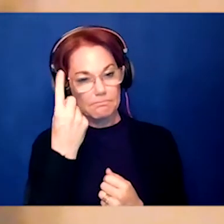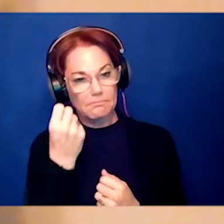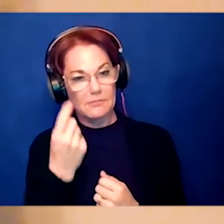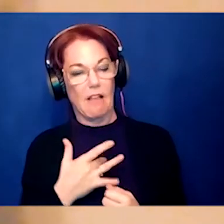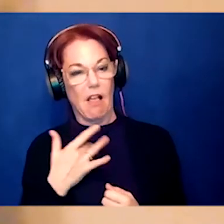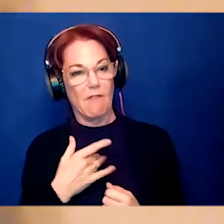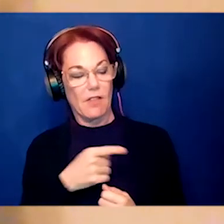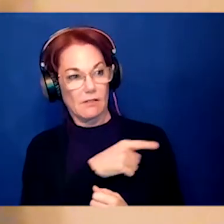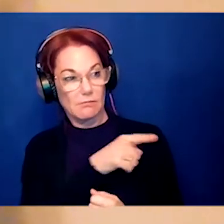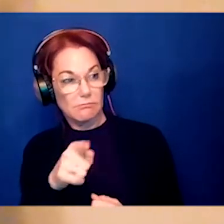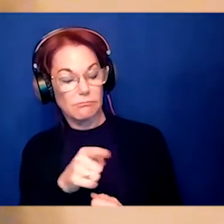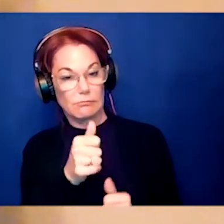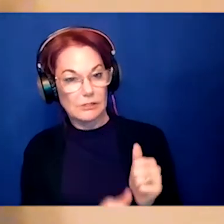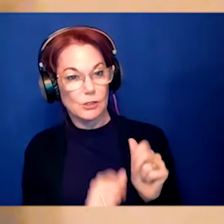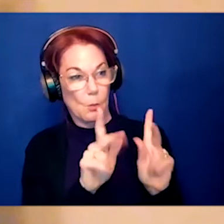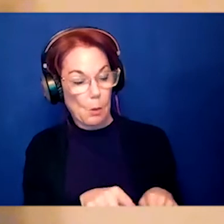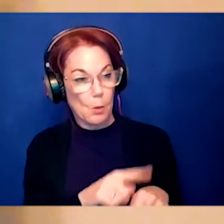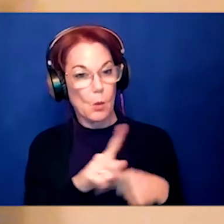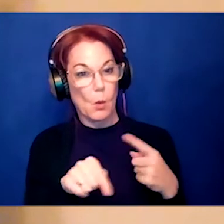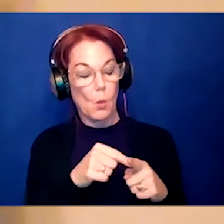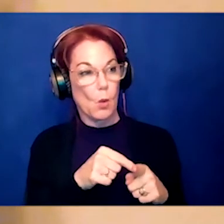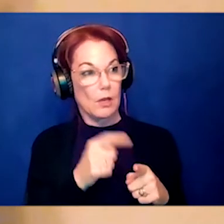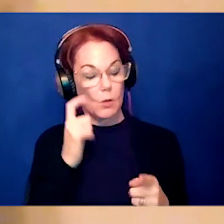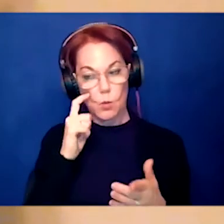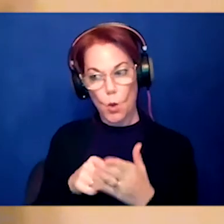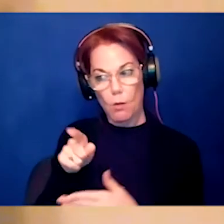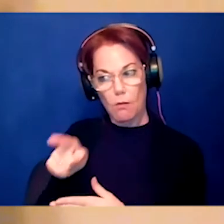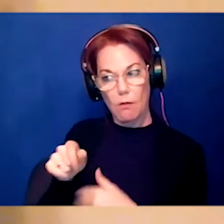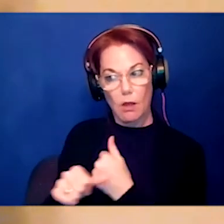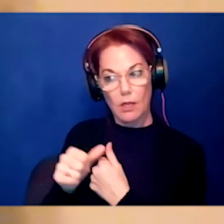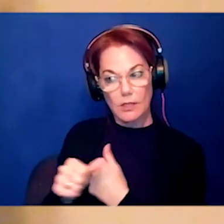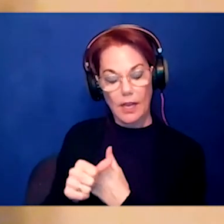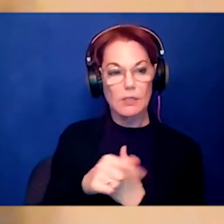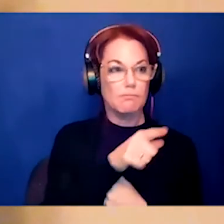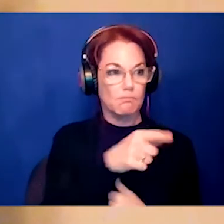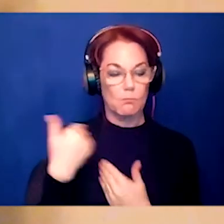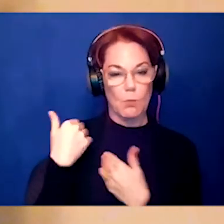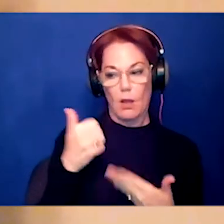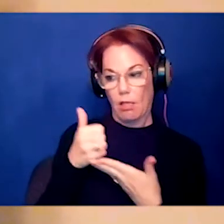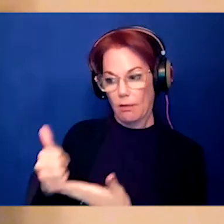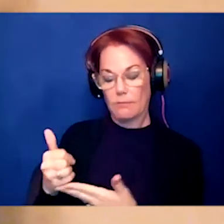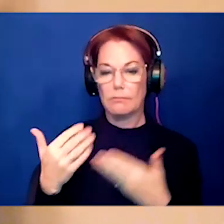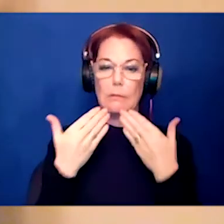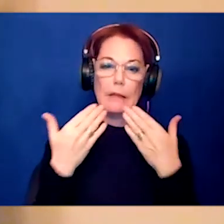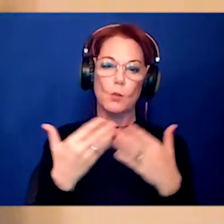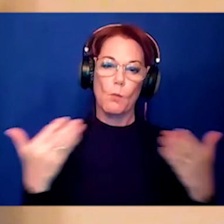room to open the door when somebody in danger knocks. Thank you so much and have a wonderful evening.